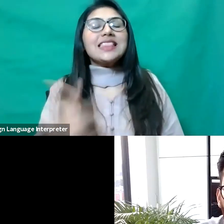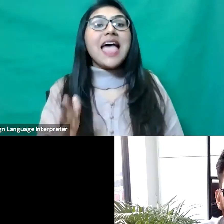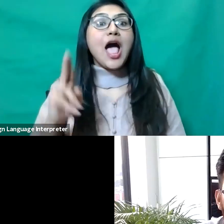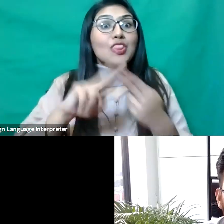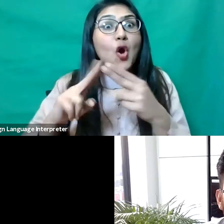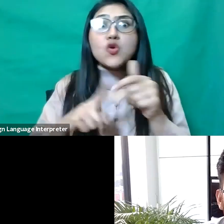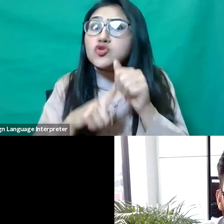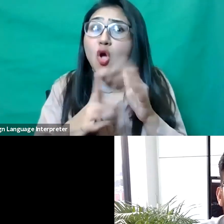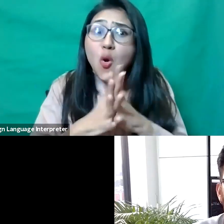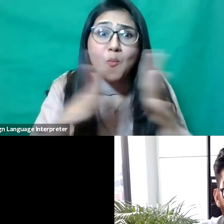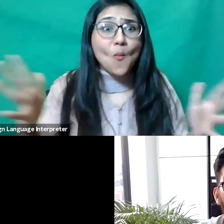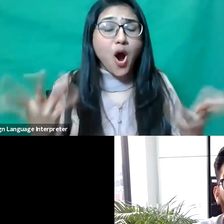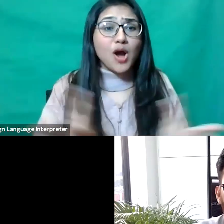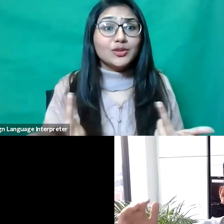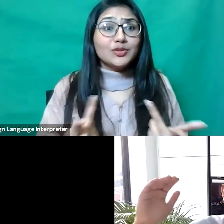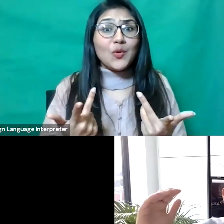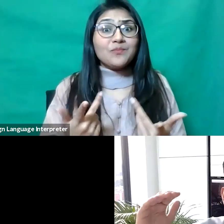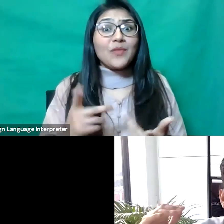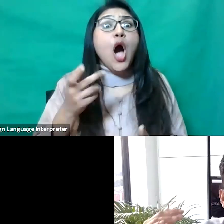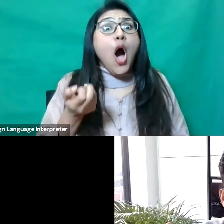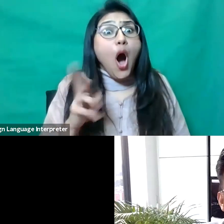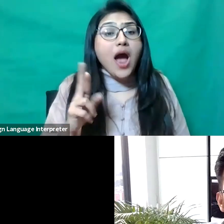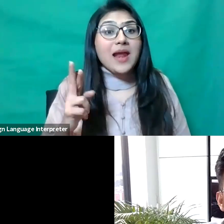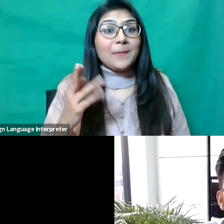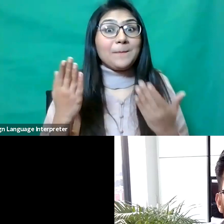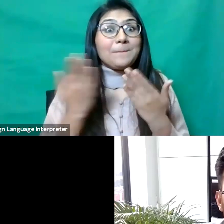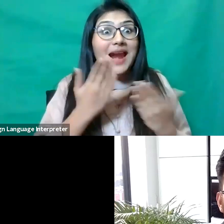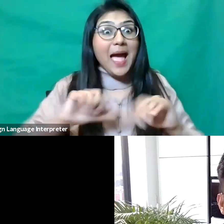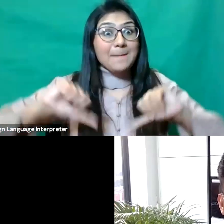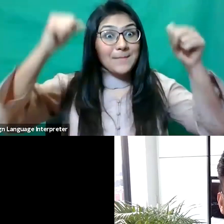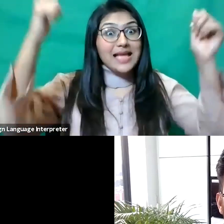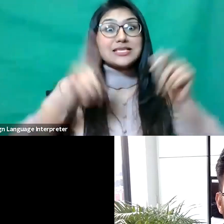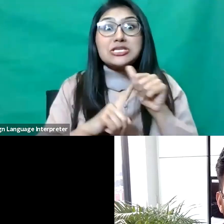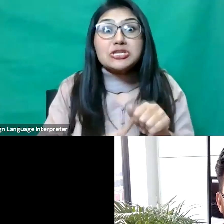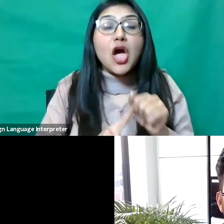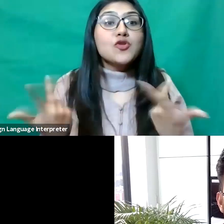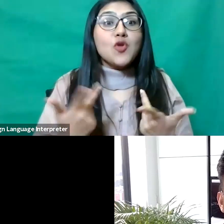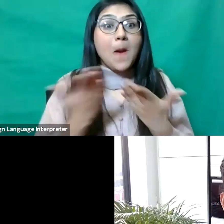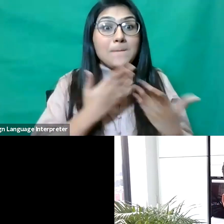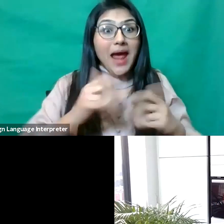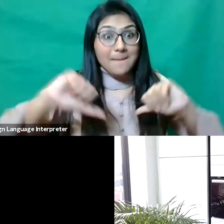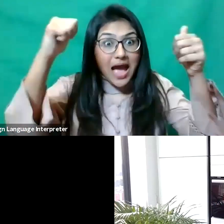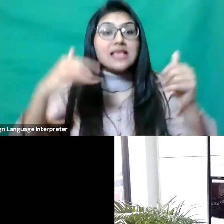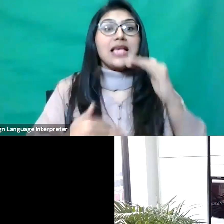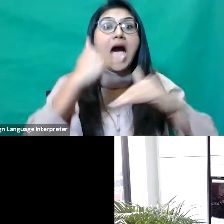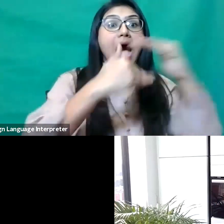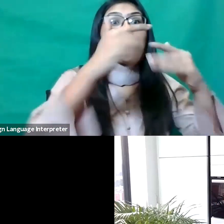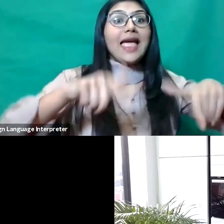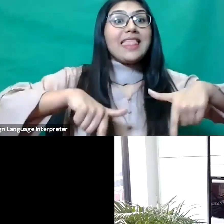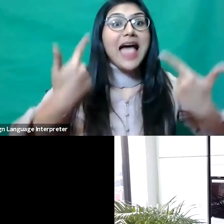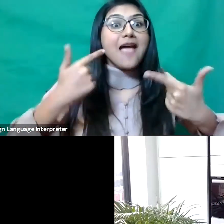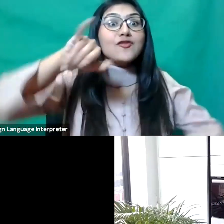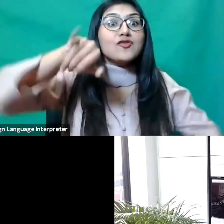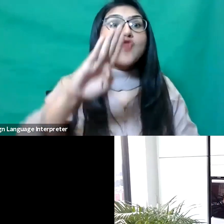I mean, passing your exam is such a main priority because you want to make a progress for your career, right? Yeah, no,